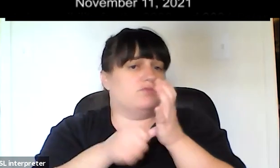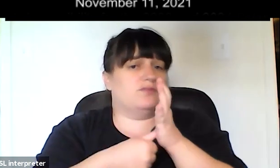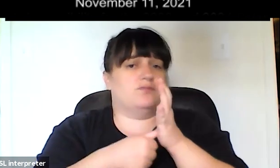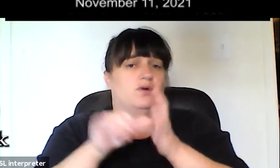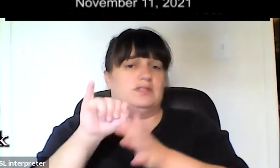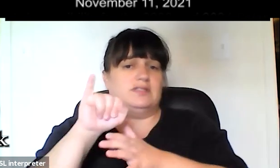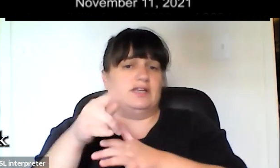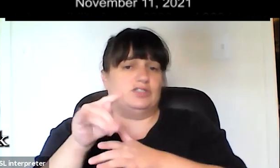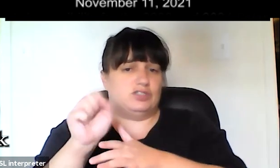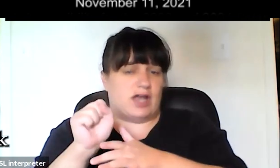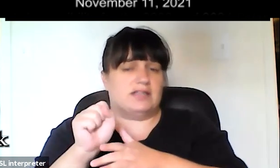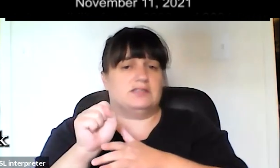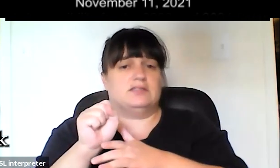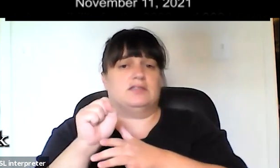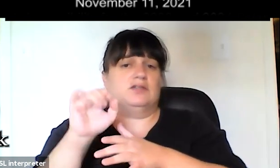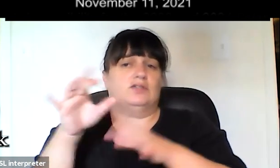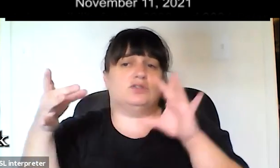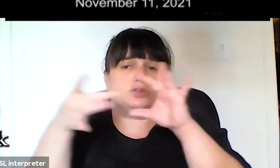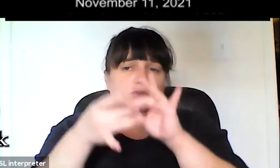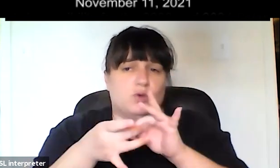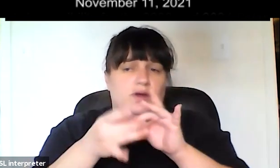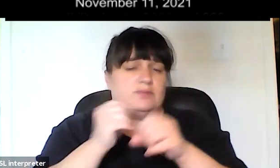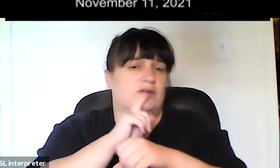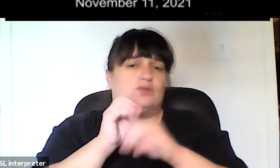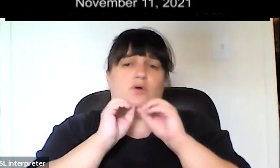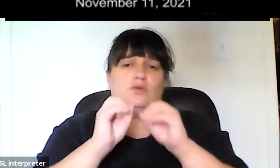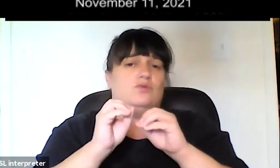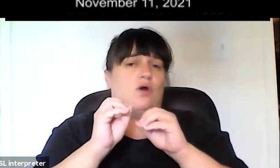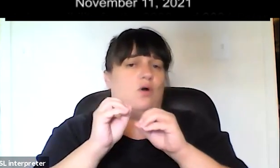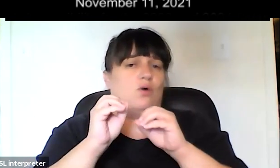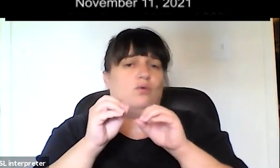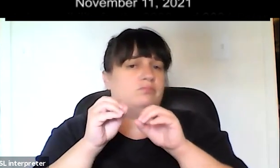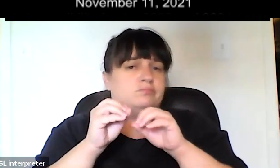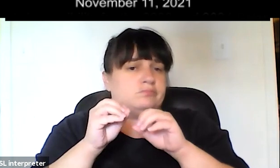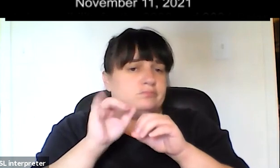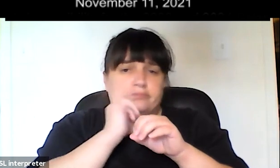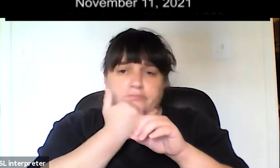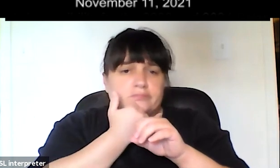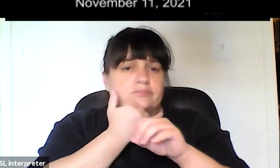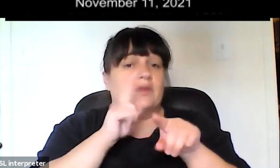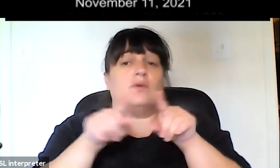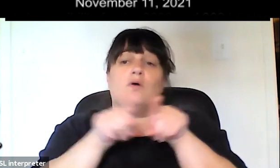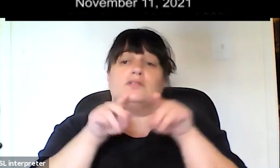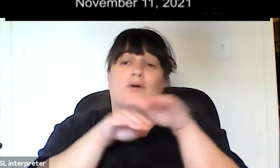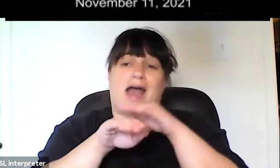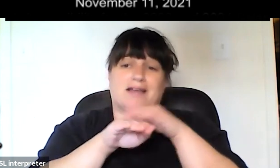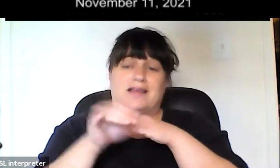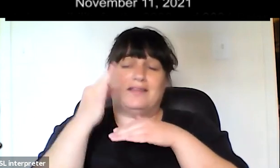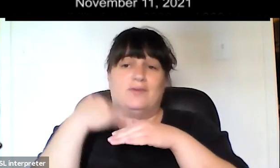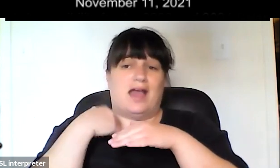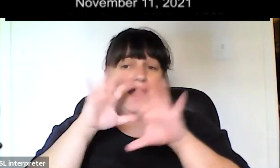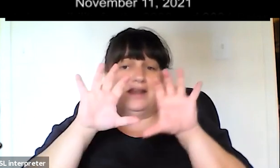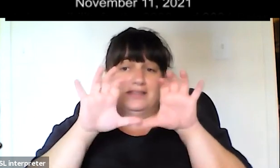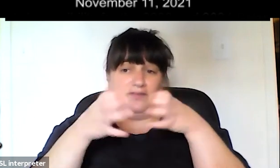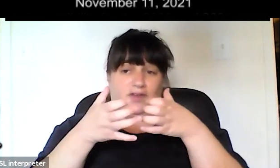jets, reinforcing joints, making sure there weren't any weak areas, for example, but also access. So if we had a